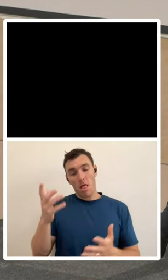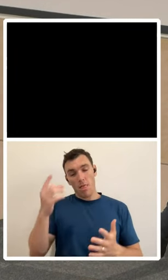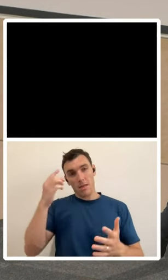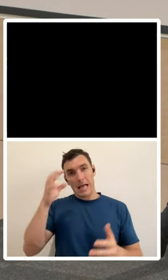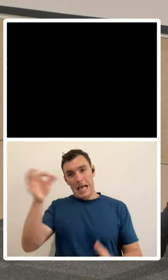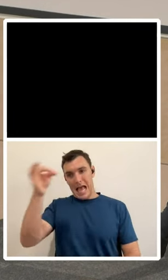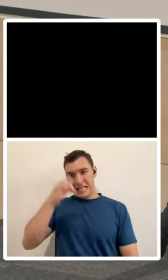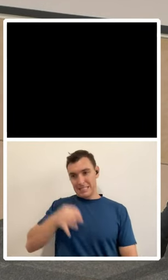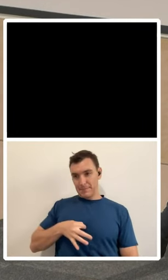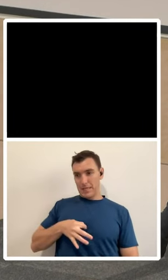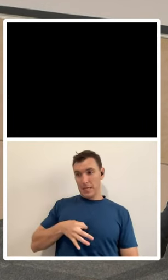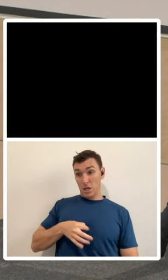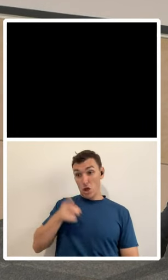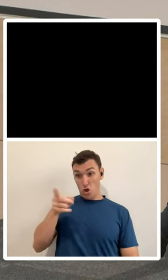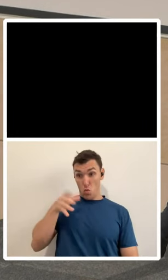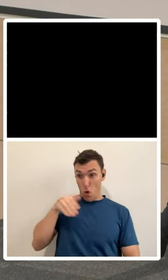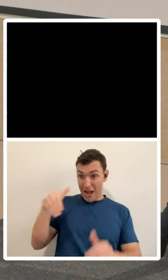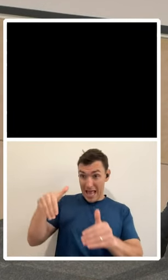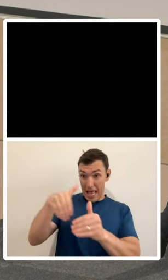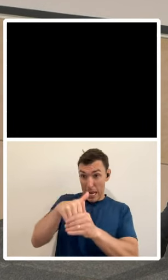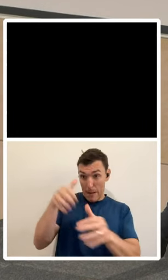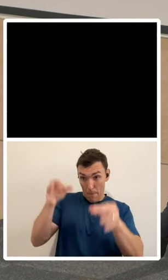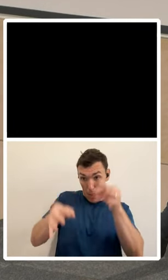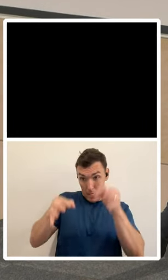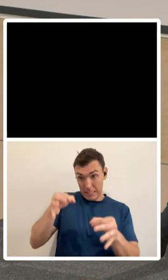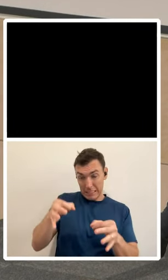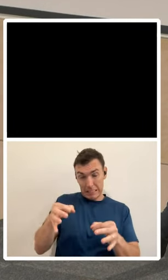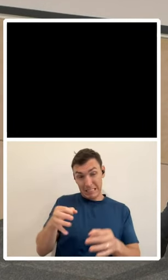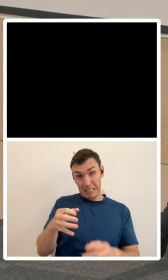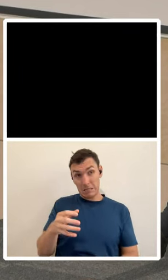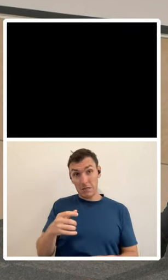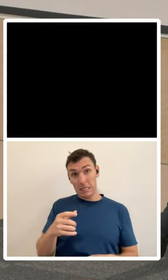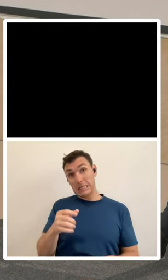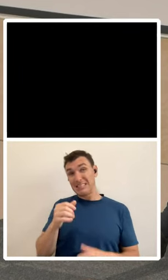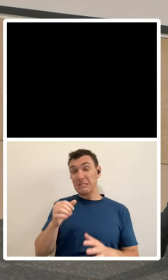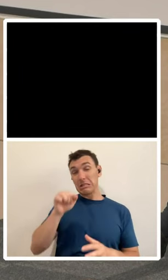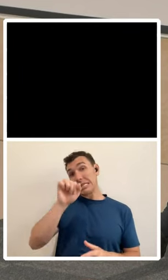I get 5 million followers on YouTube, they have to do what I tell them to do. Mm-hmm.